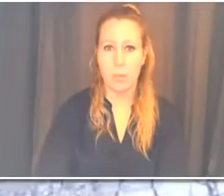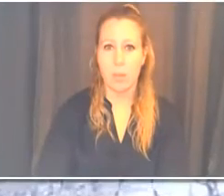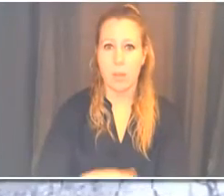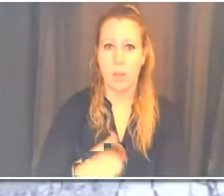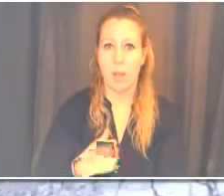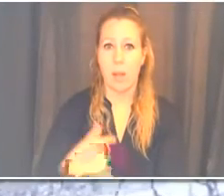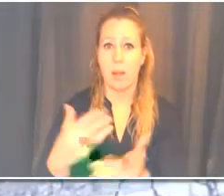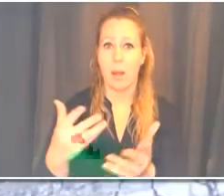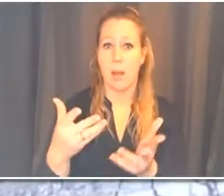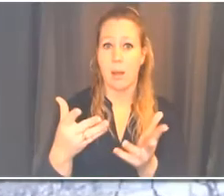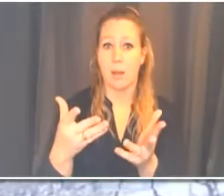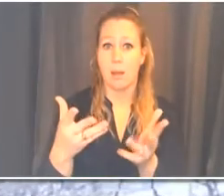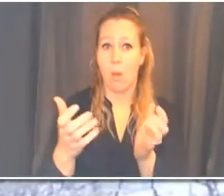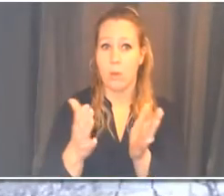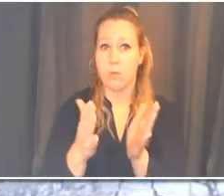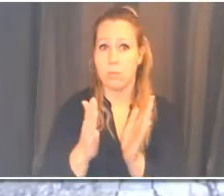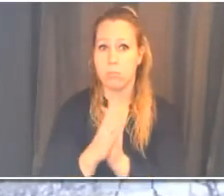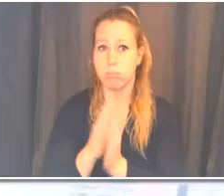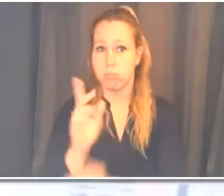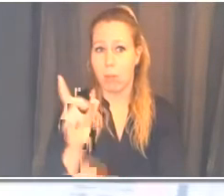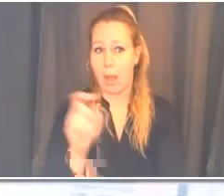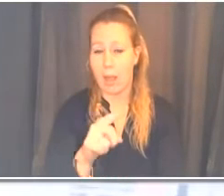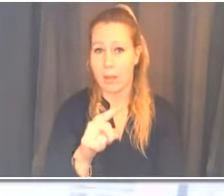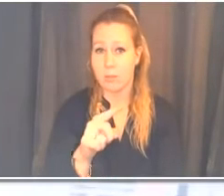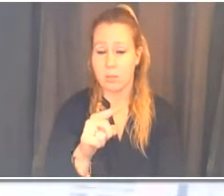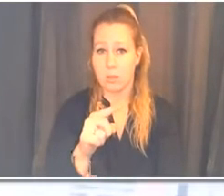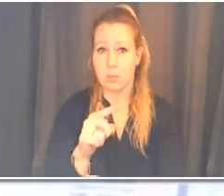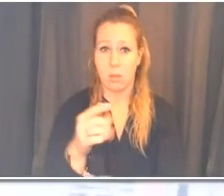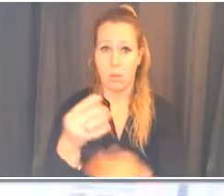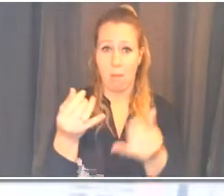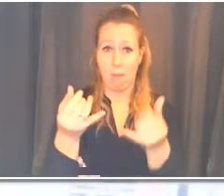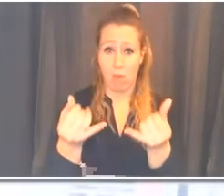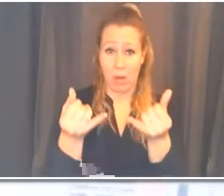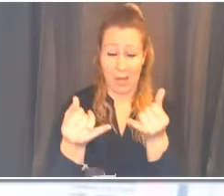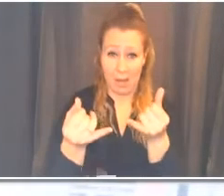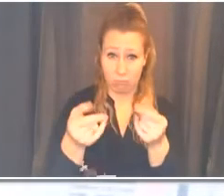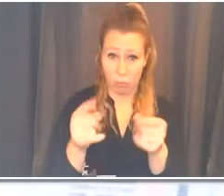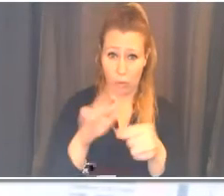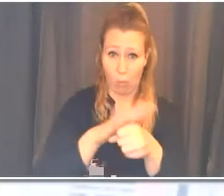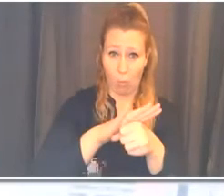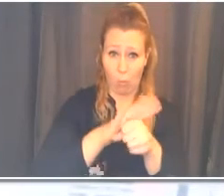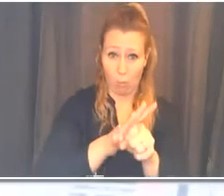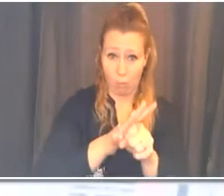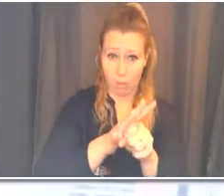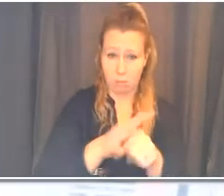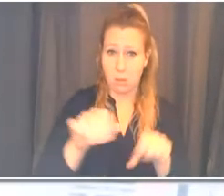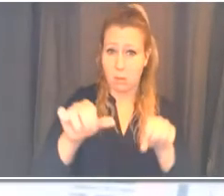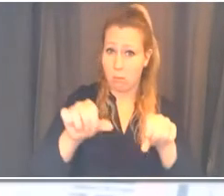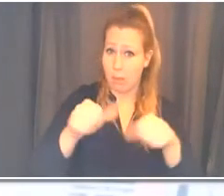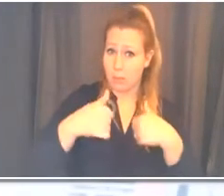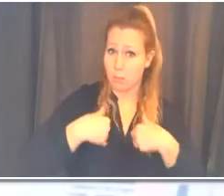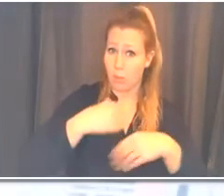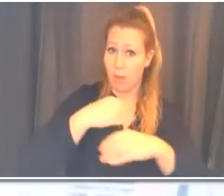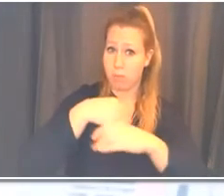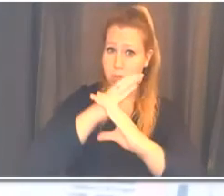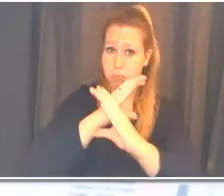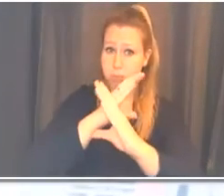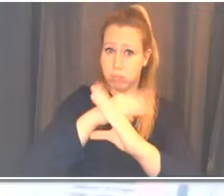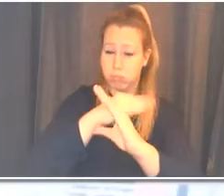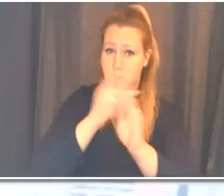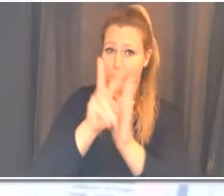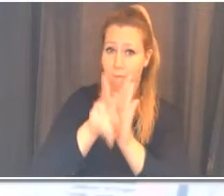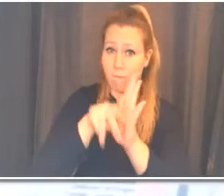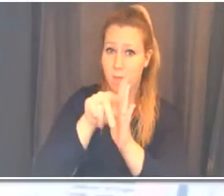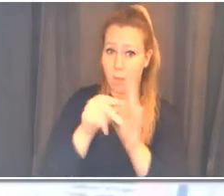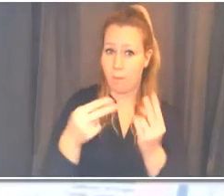they do choose to travel in and I I have a small 2-year-old I don't want her to get Corona virus uh what are the ratios